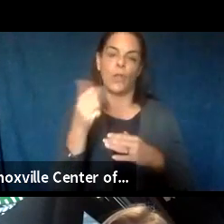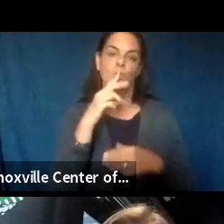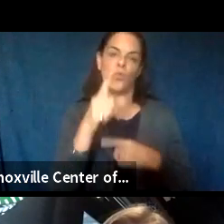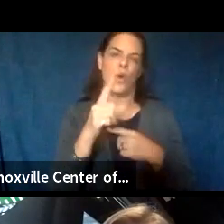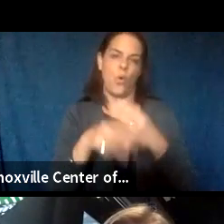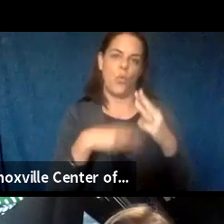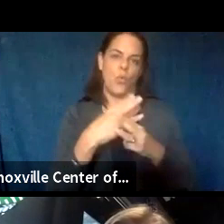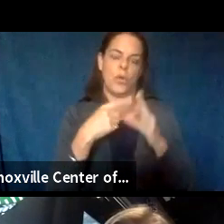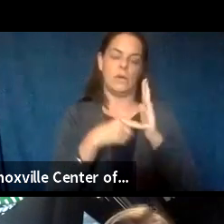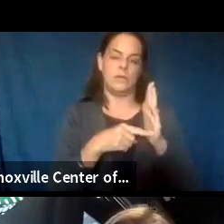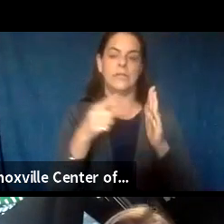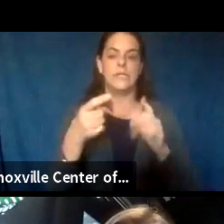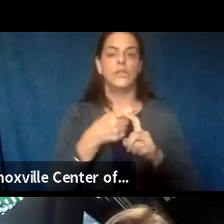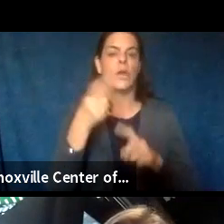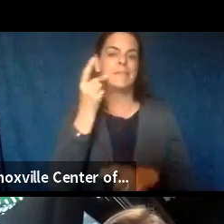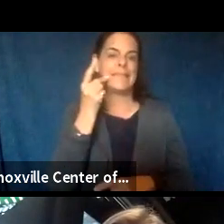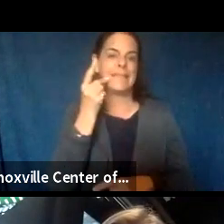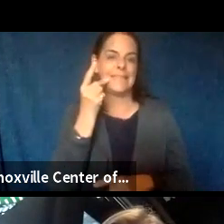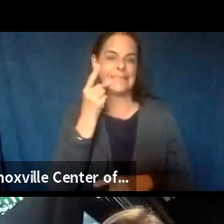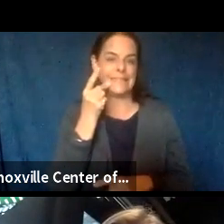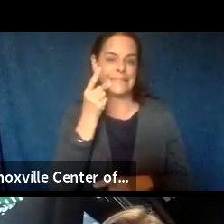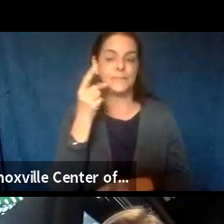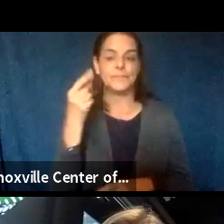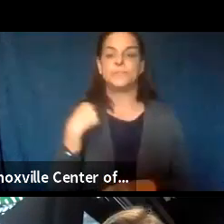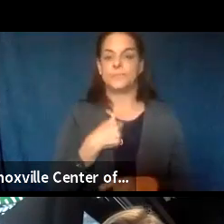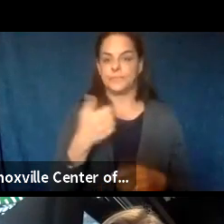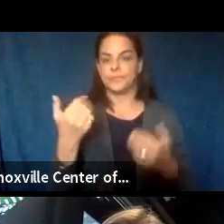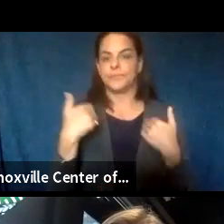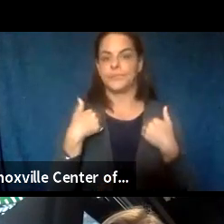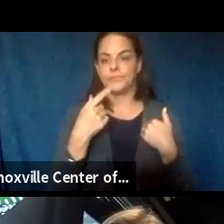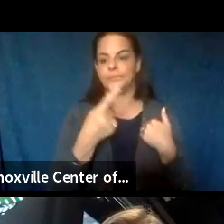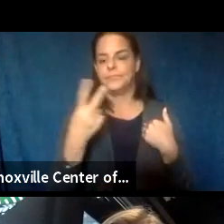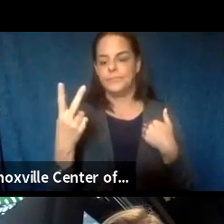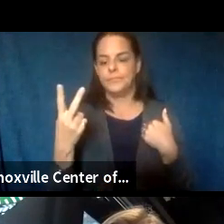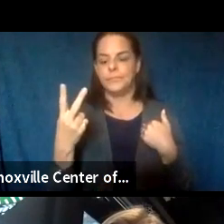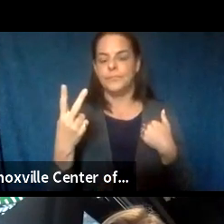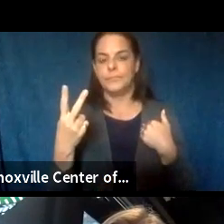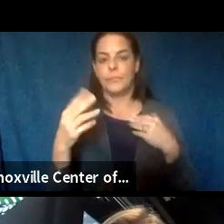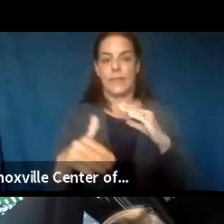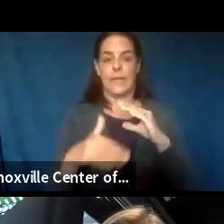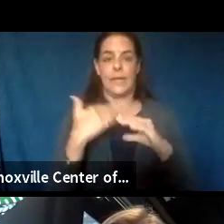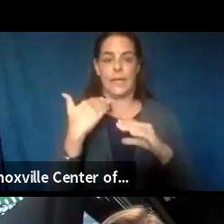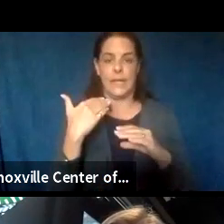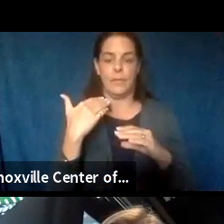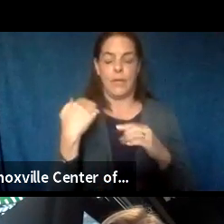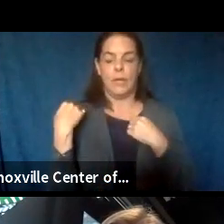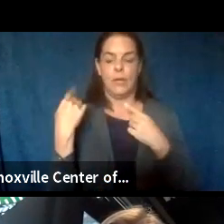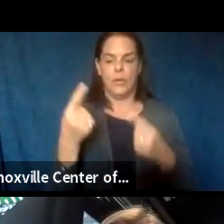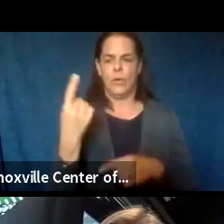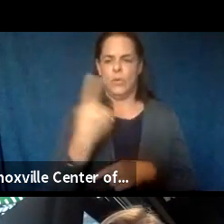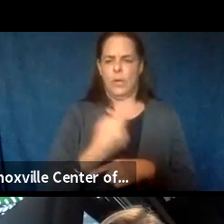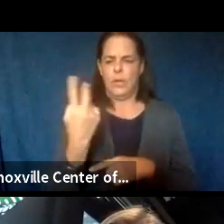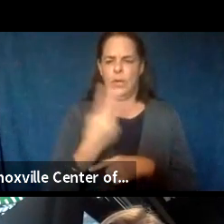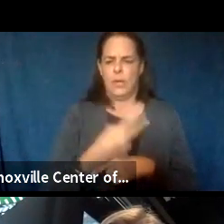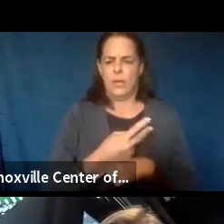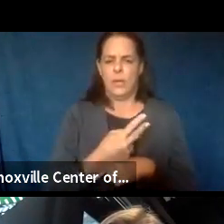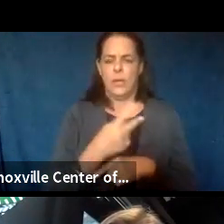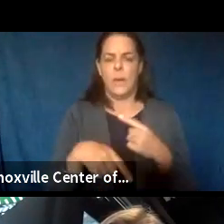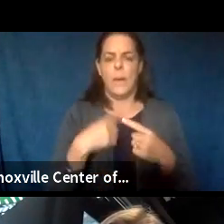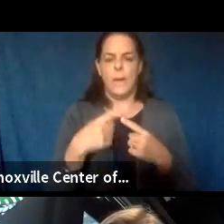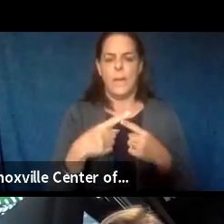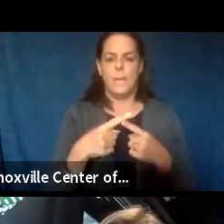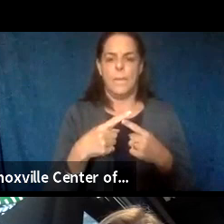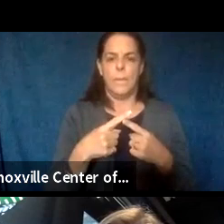from the dental side of things. We've gotten a couple of emails over the last day or so about